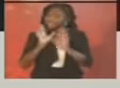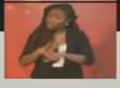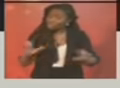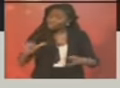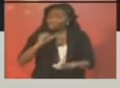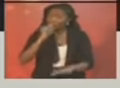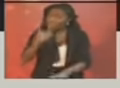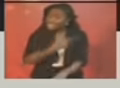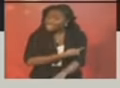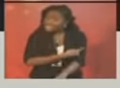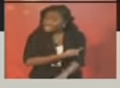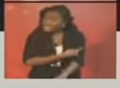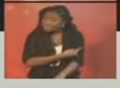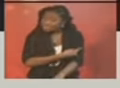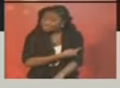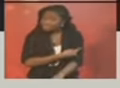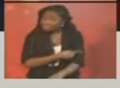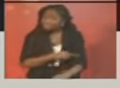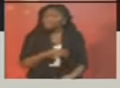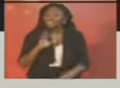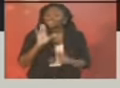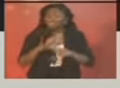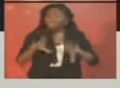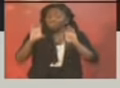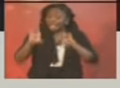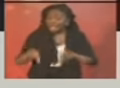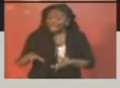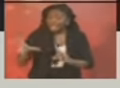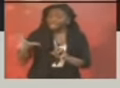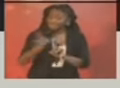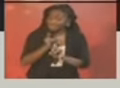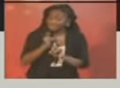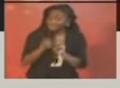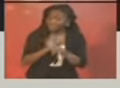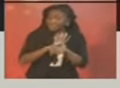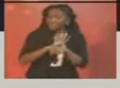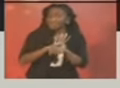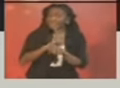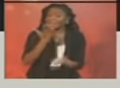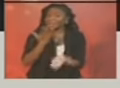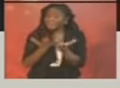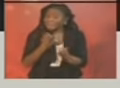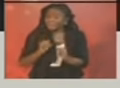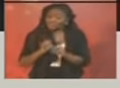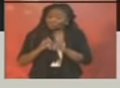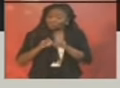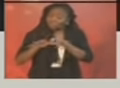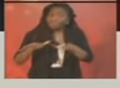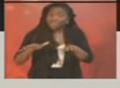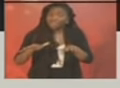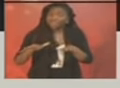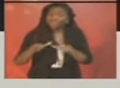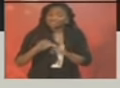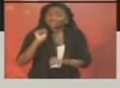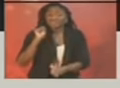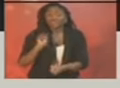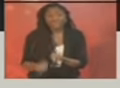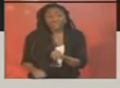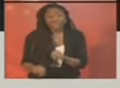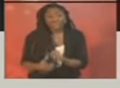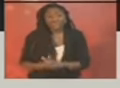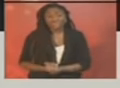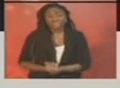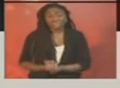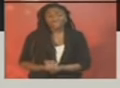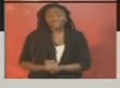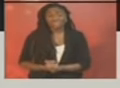infection continue. They're at risk of picking up COVID-19 infection. Can we have the next slide, please? So as we go through, we know